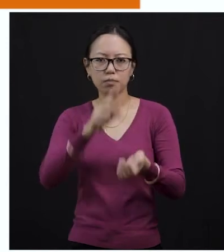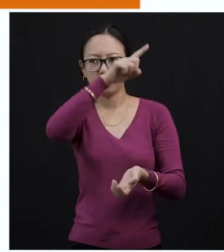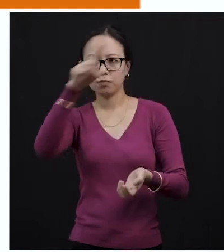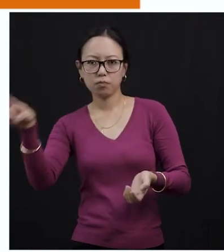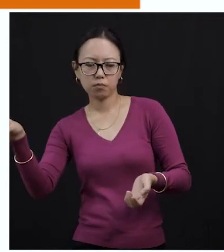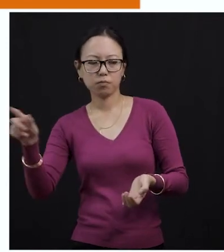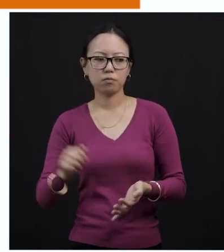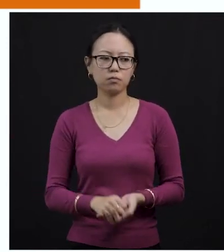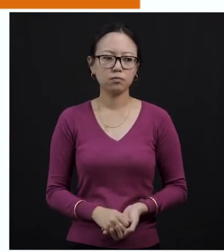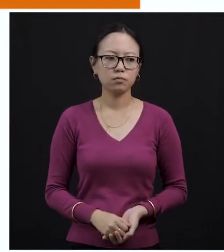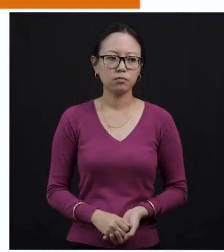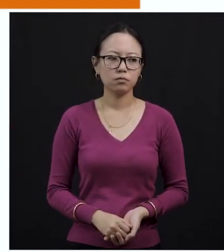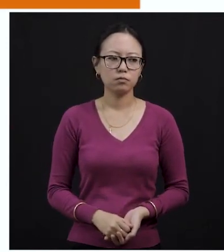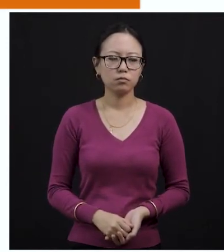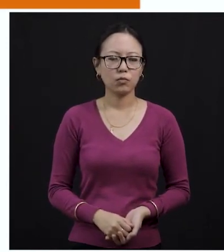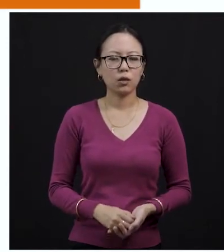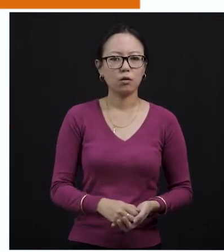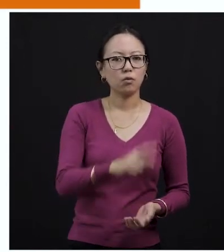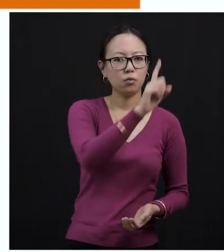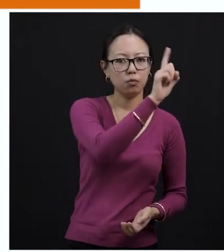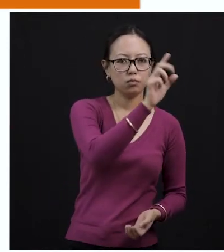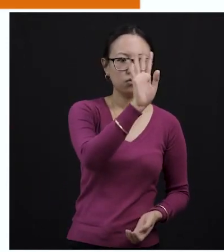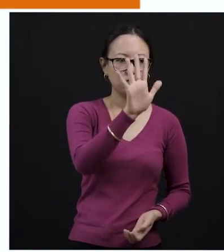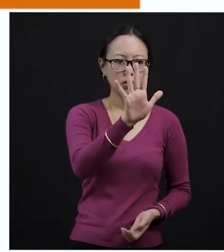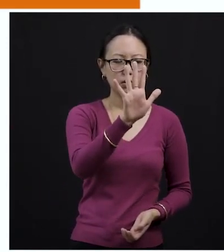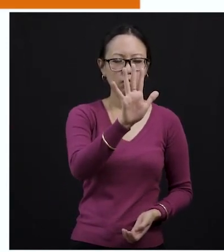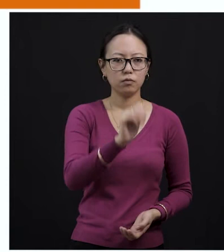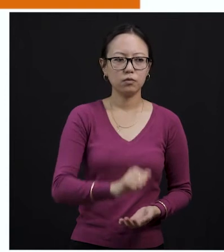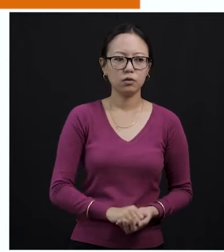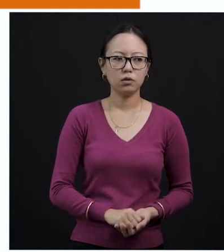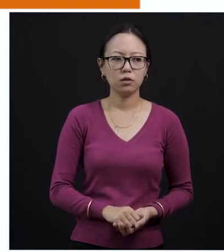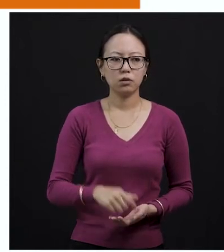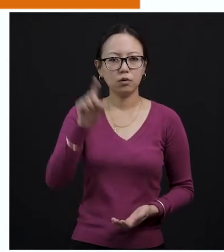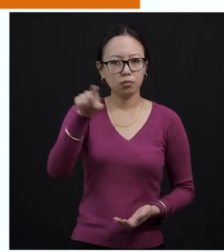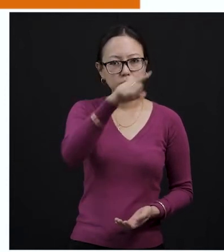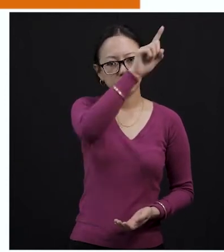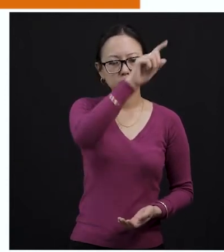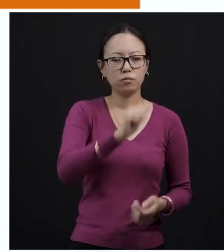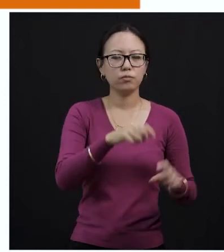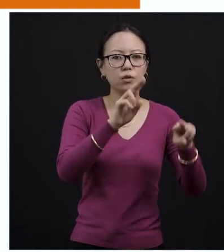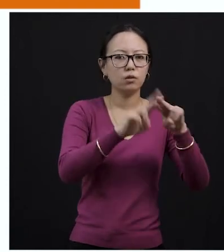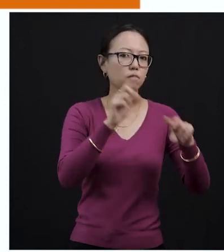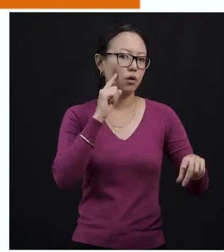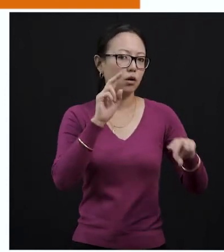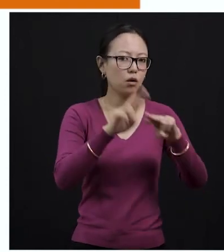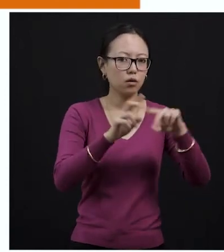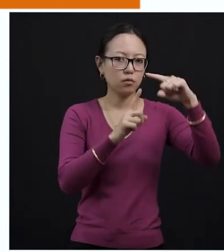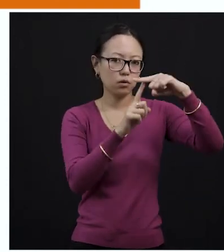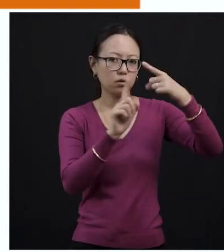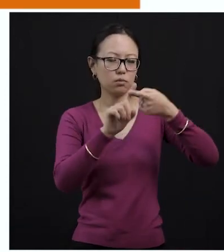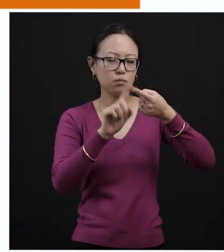And next is 1, 5. You join it to 15. All